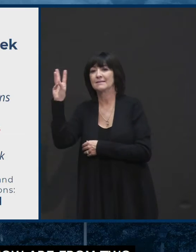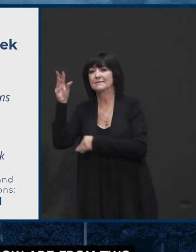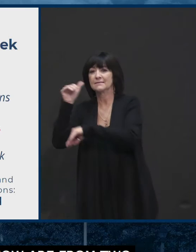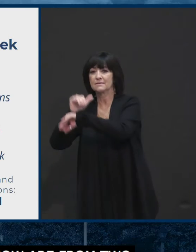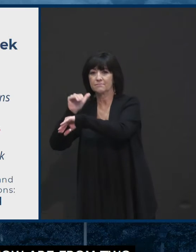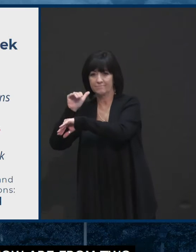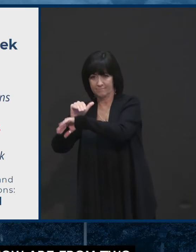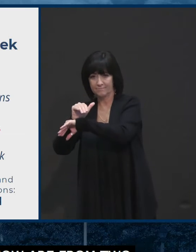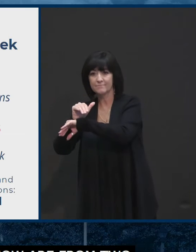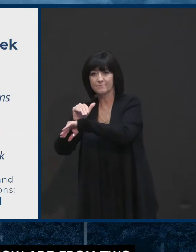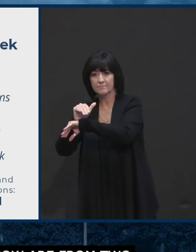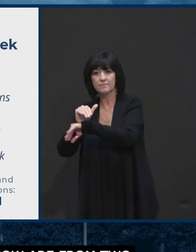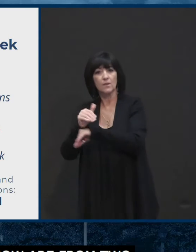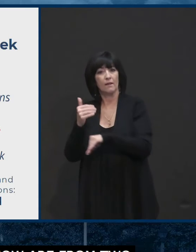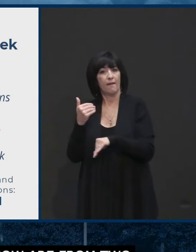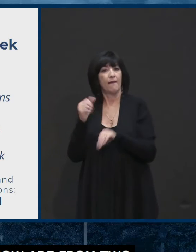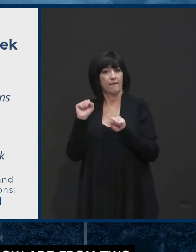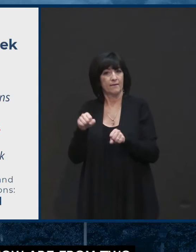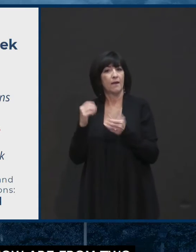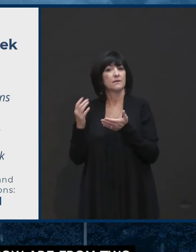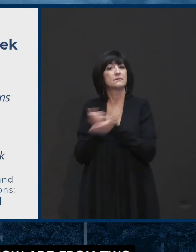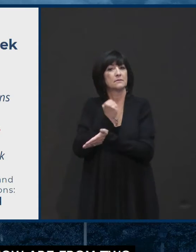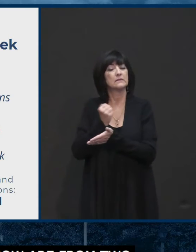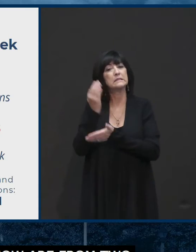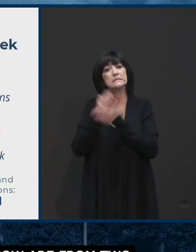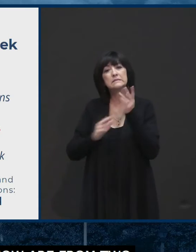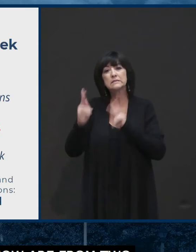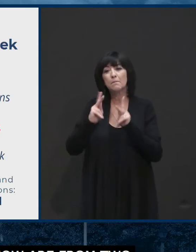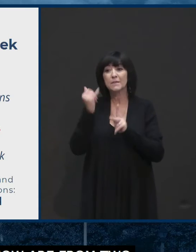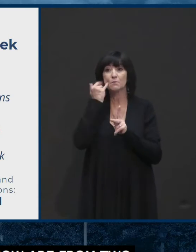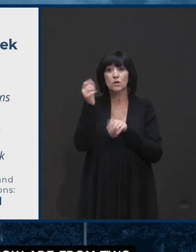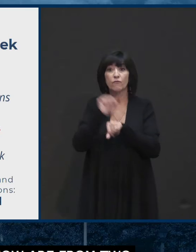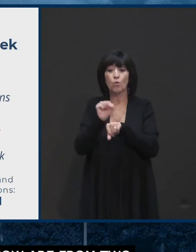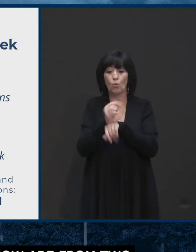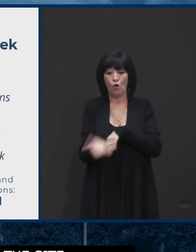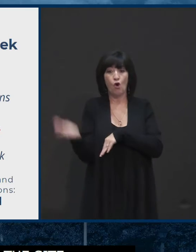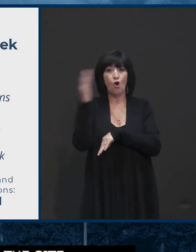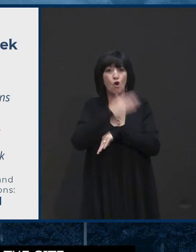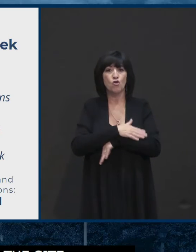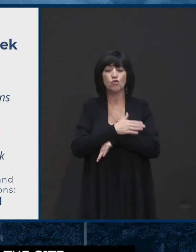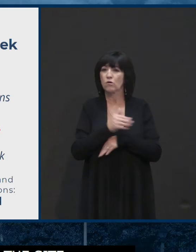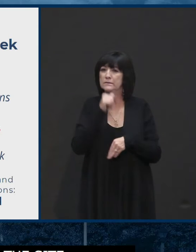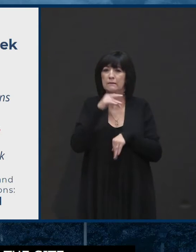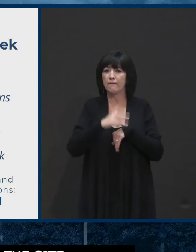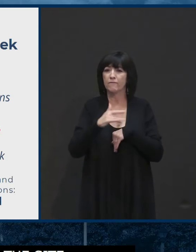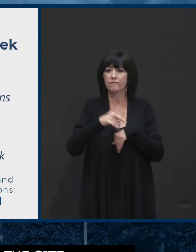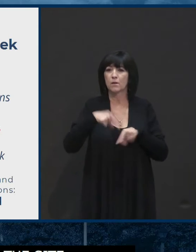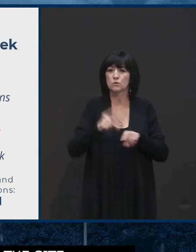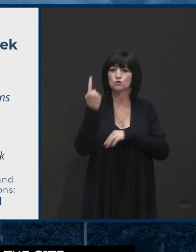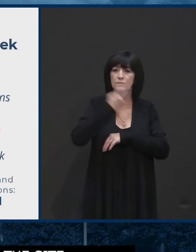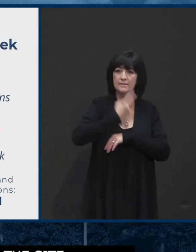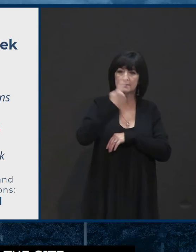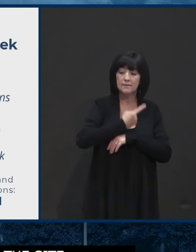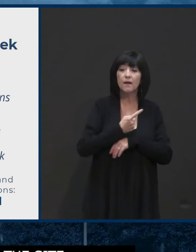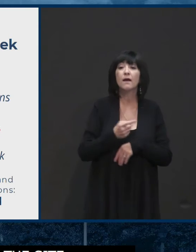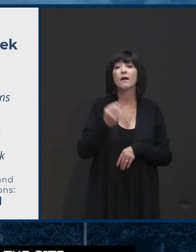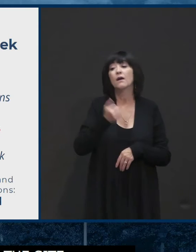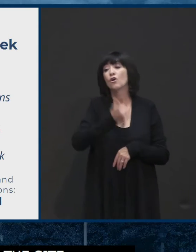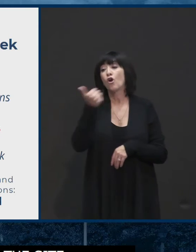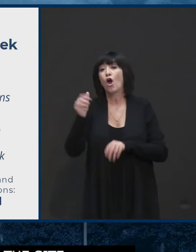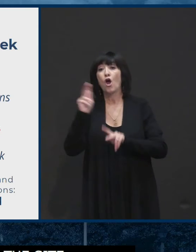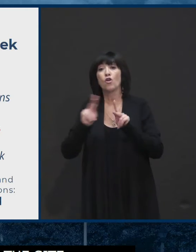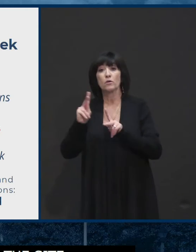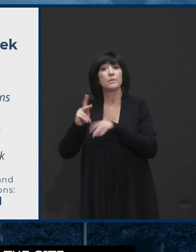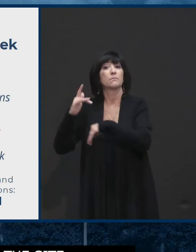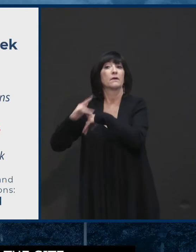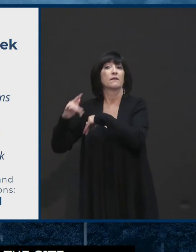an opportunity to get people that might work a little bit later shift, or those that get off from a traditional shift, get students after